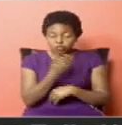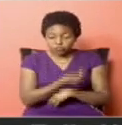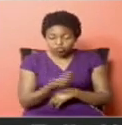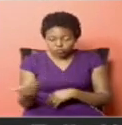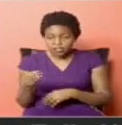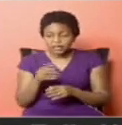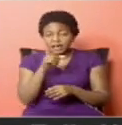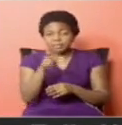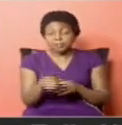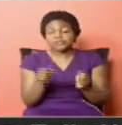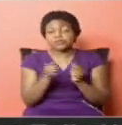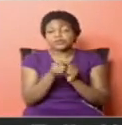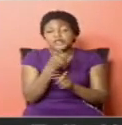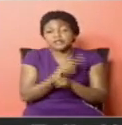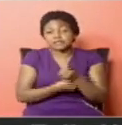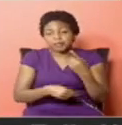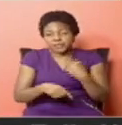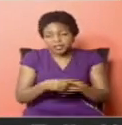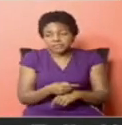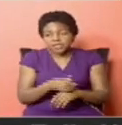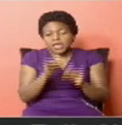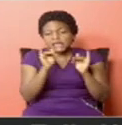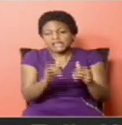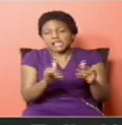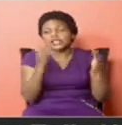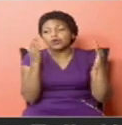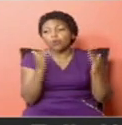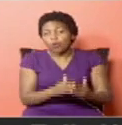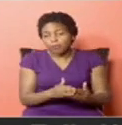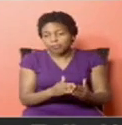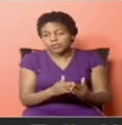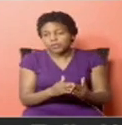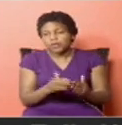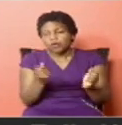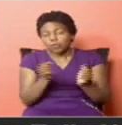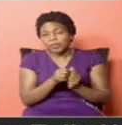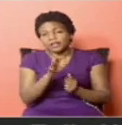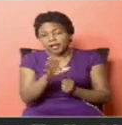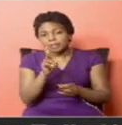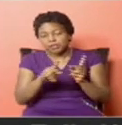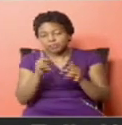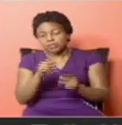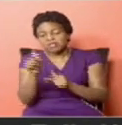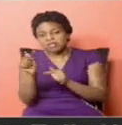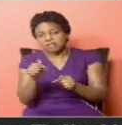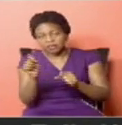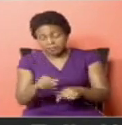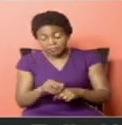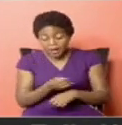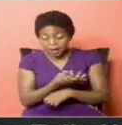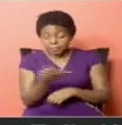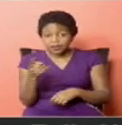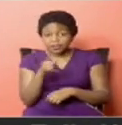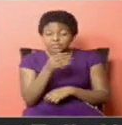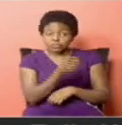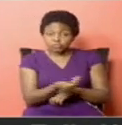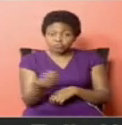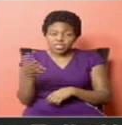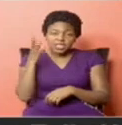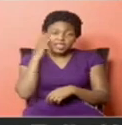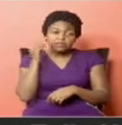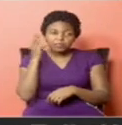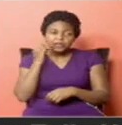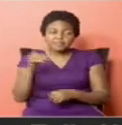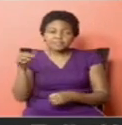and persons with disabilities were locked in homes with their tormentors. Many of these children